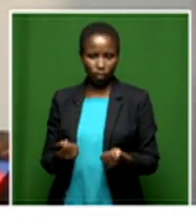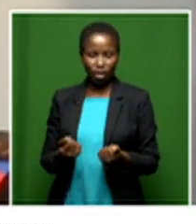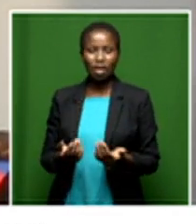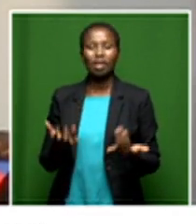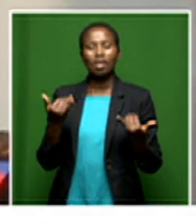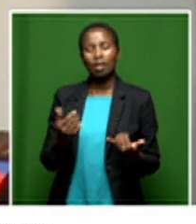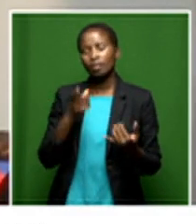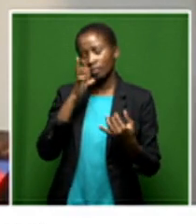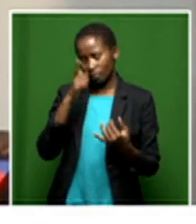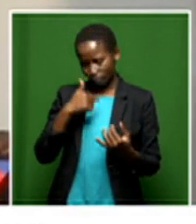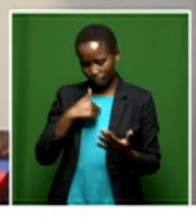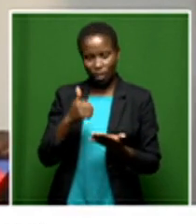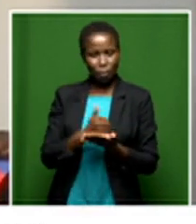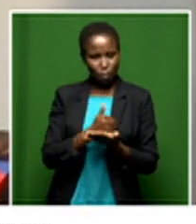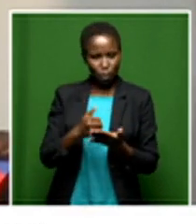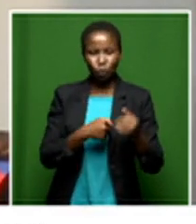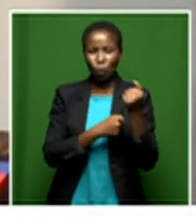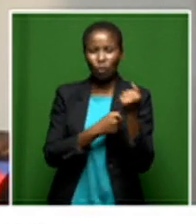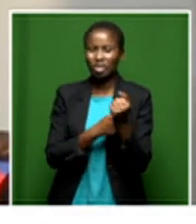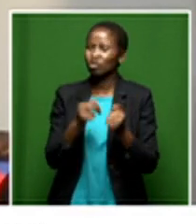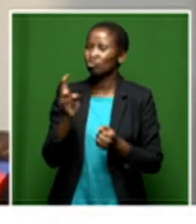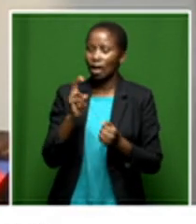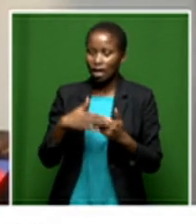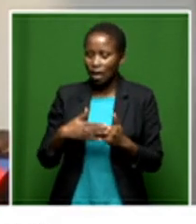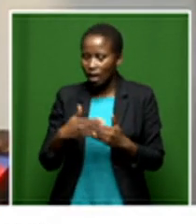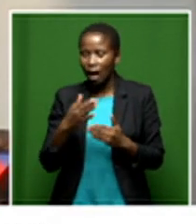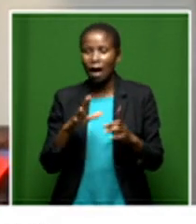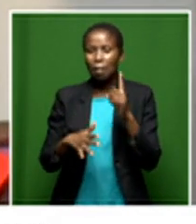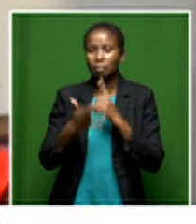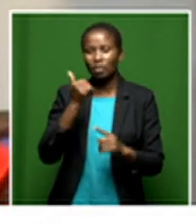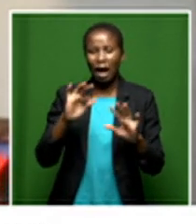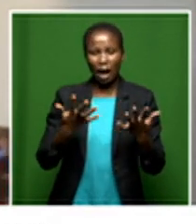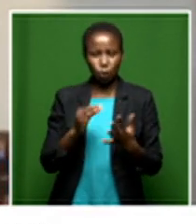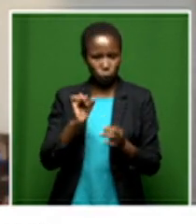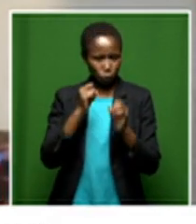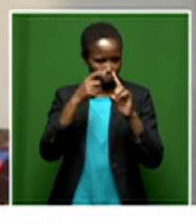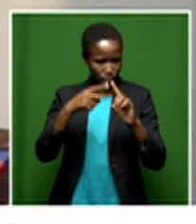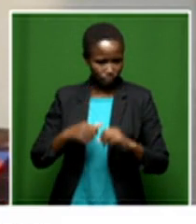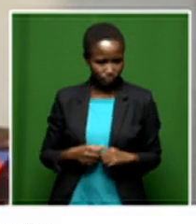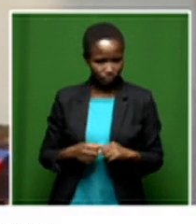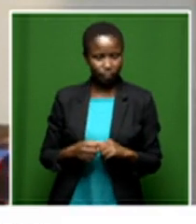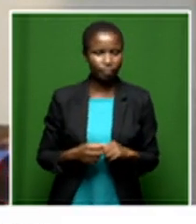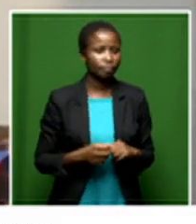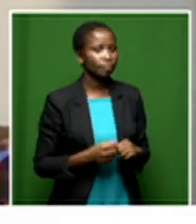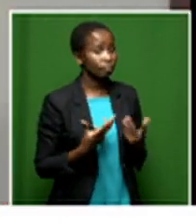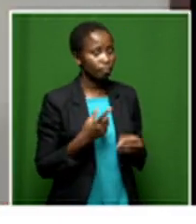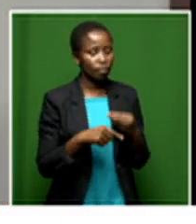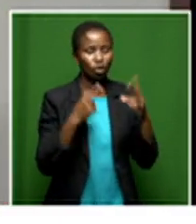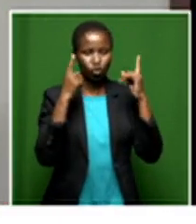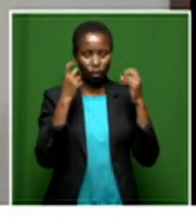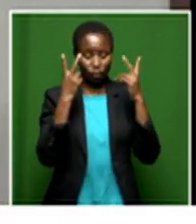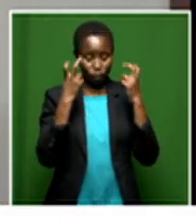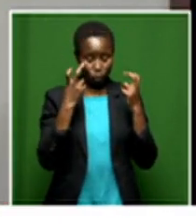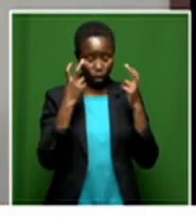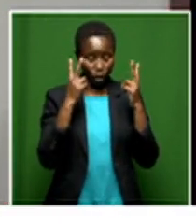is and where it needs to be, and how do you get there? Well, in terms of the finances, we